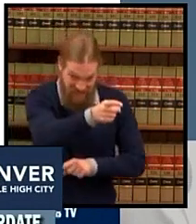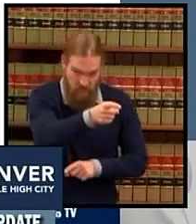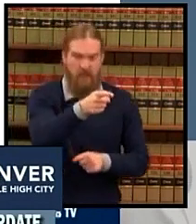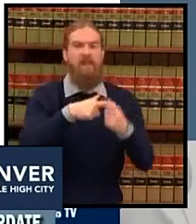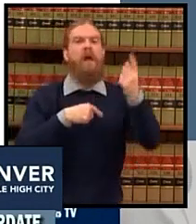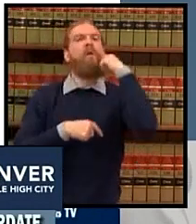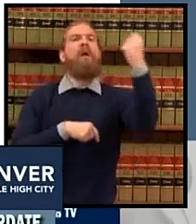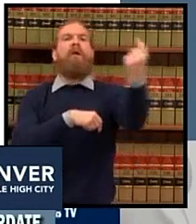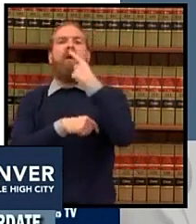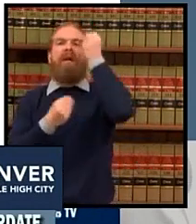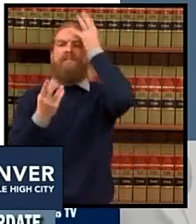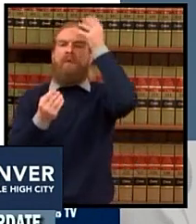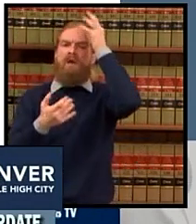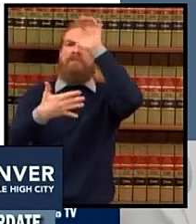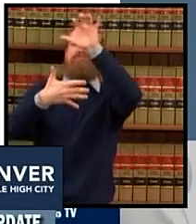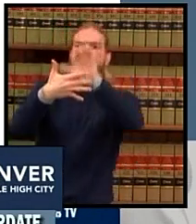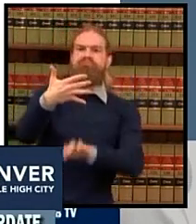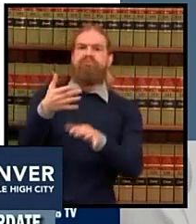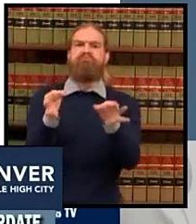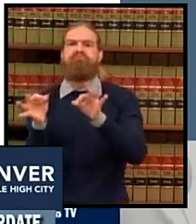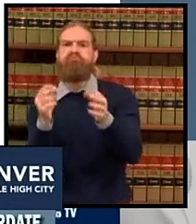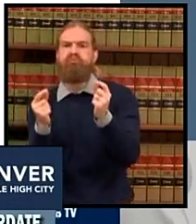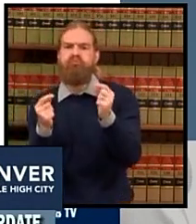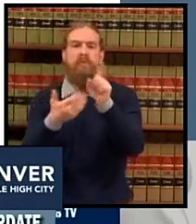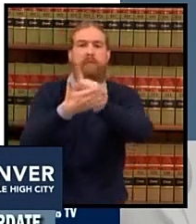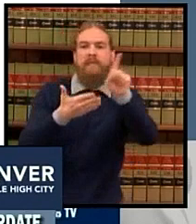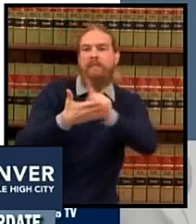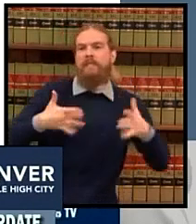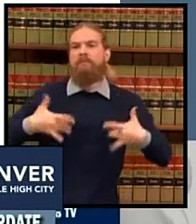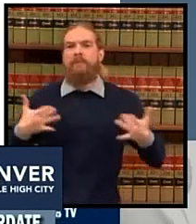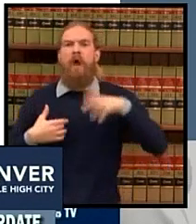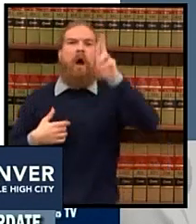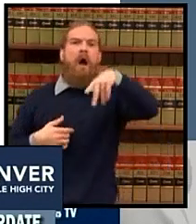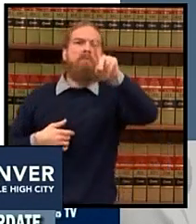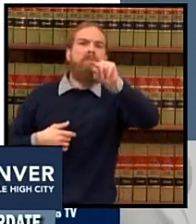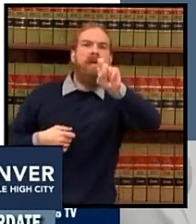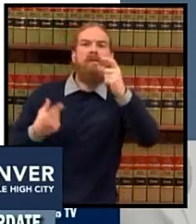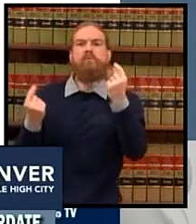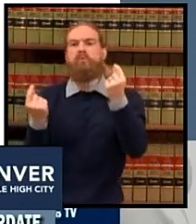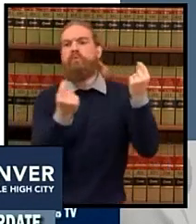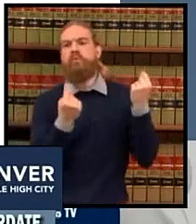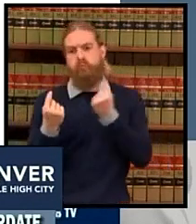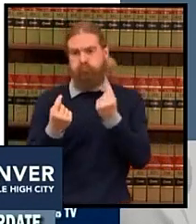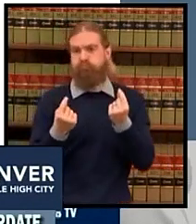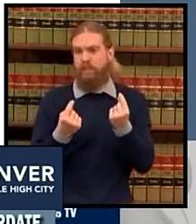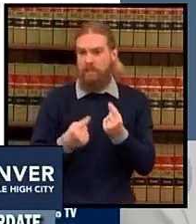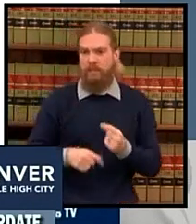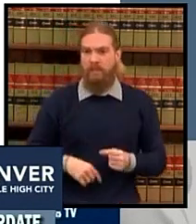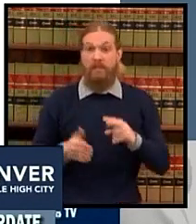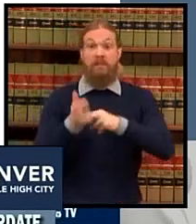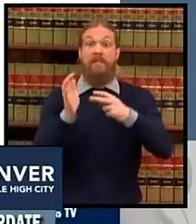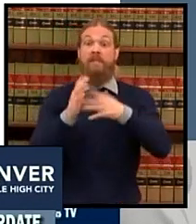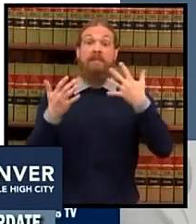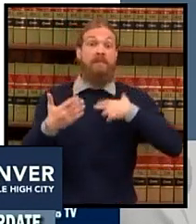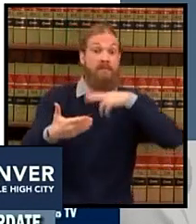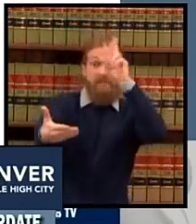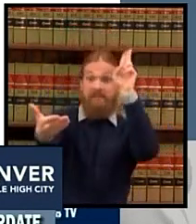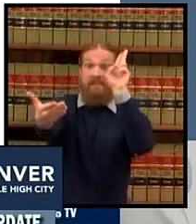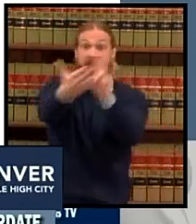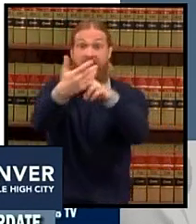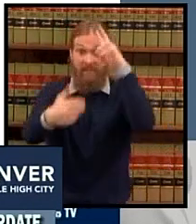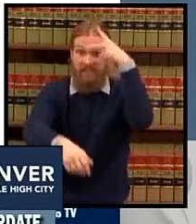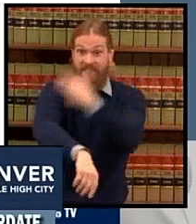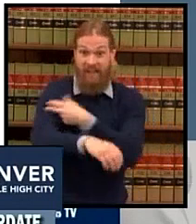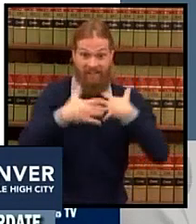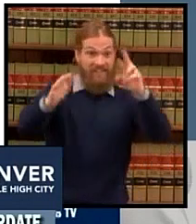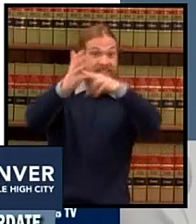update about what's occurring. This is not a mechanism to get registered. This is a mechanism to stay updated on what's occurring